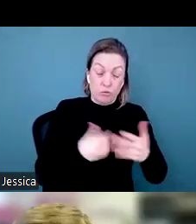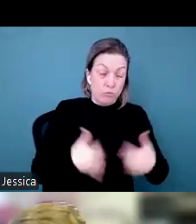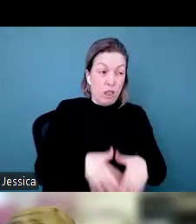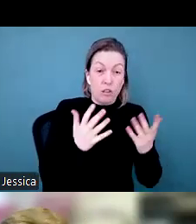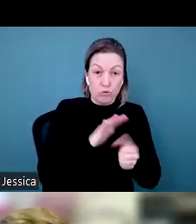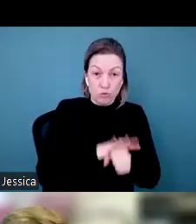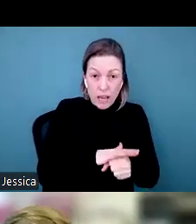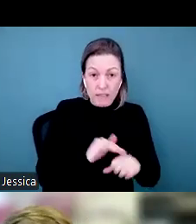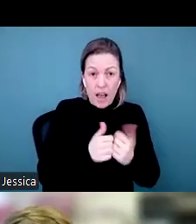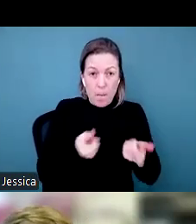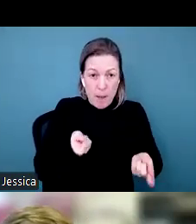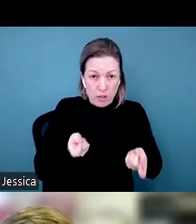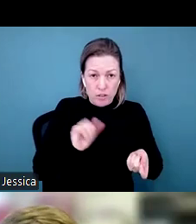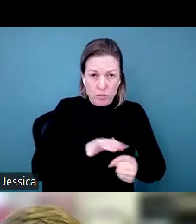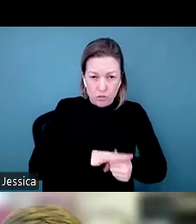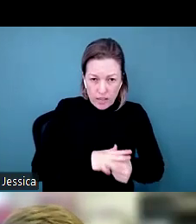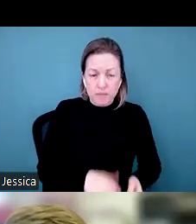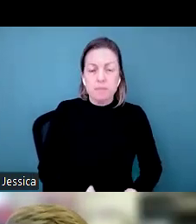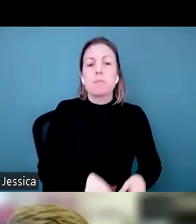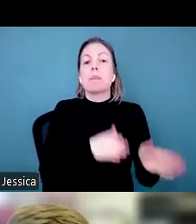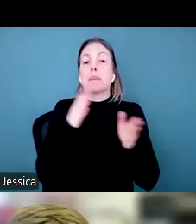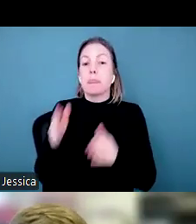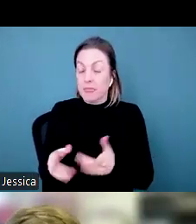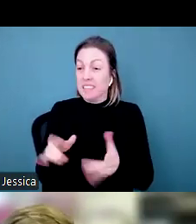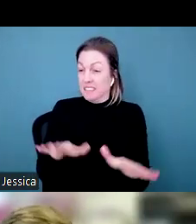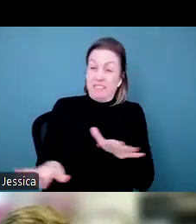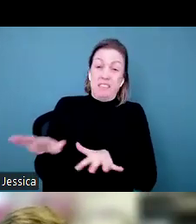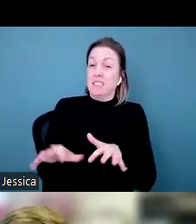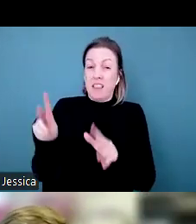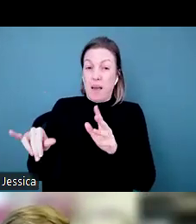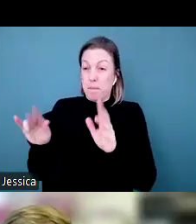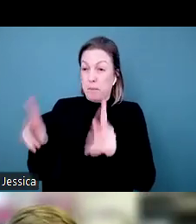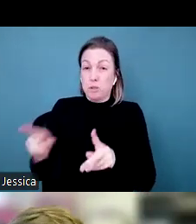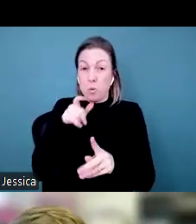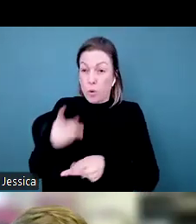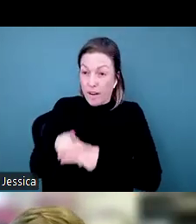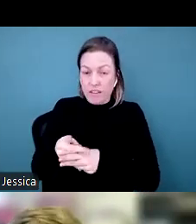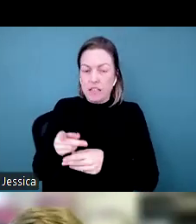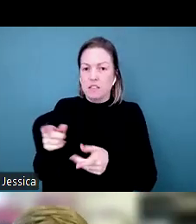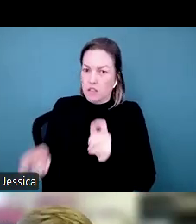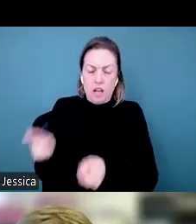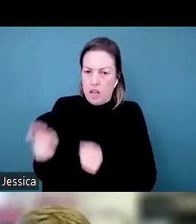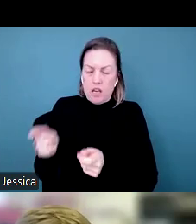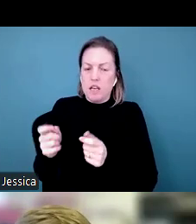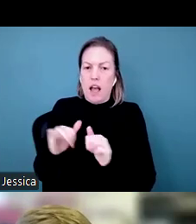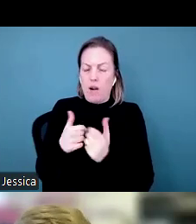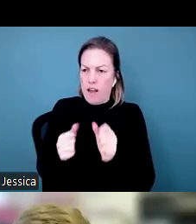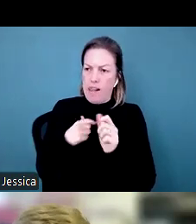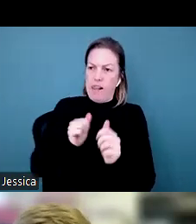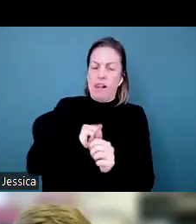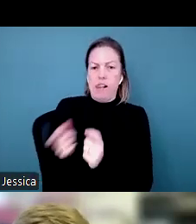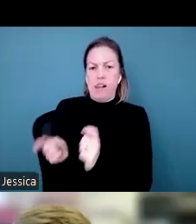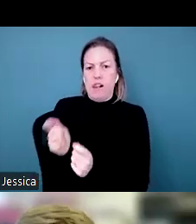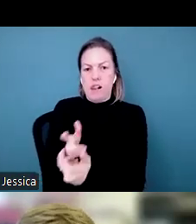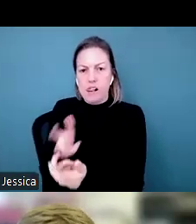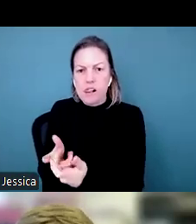cope and manage. And then adapting to the changing needs of the person they're caring for, including communication differences and the changes in